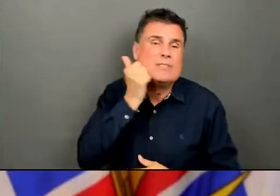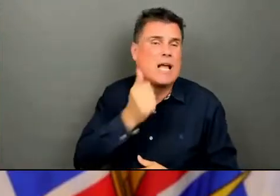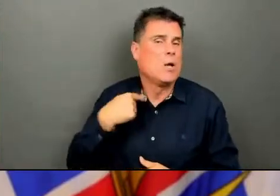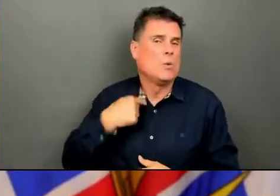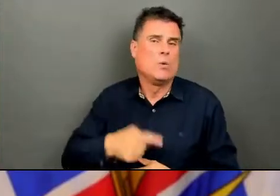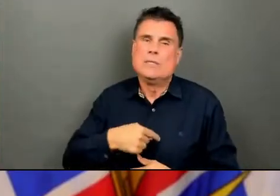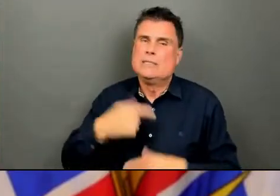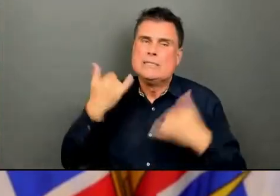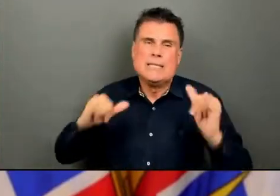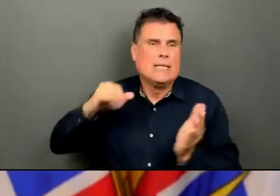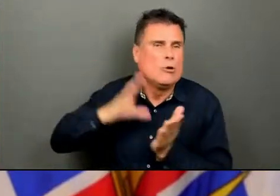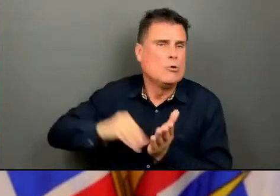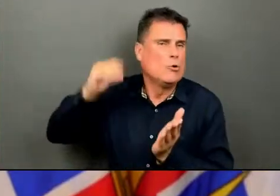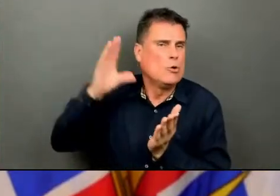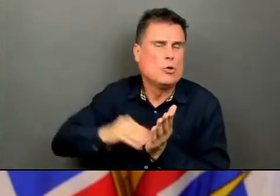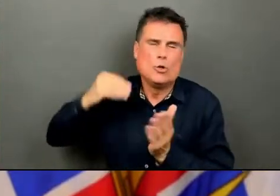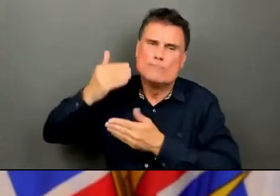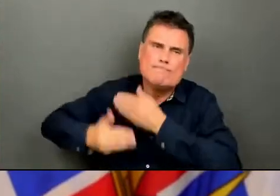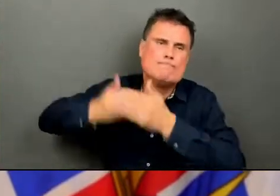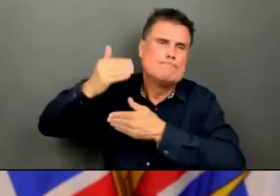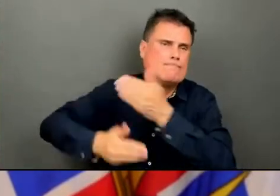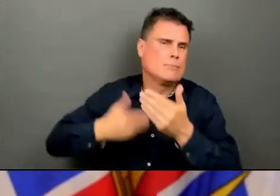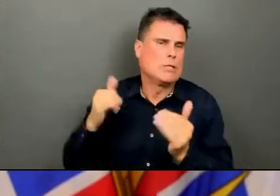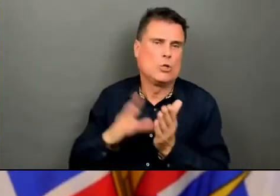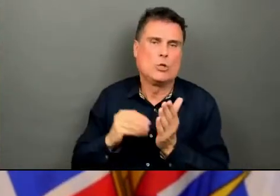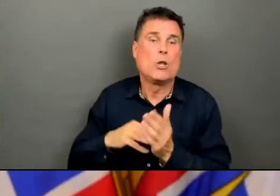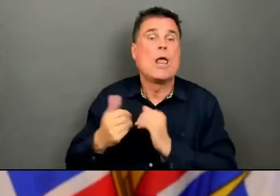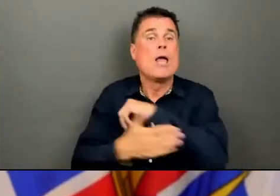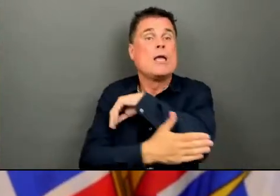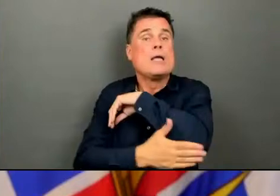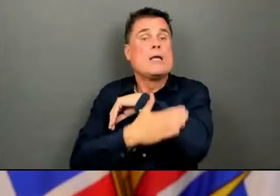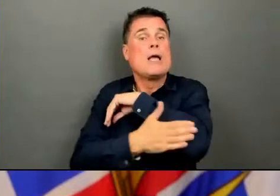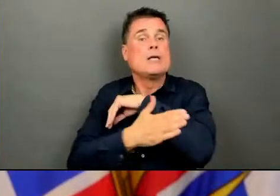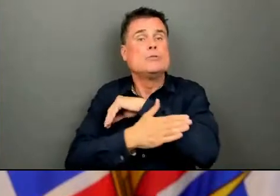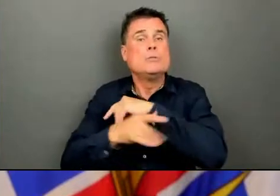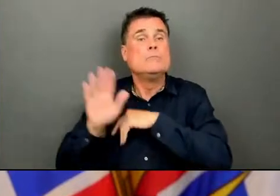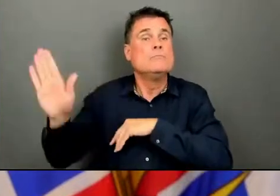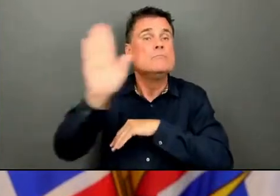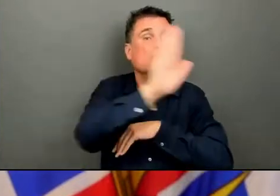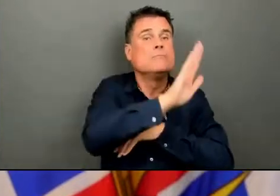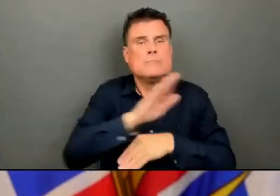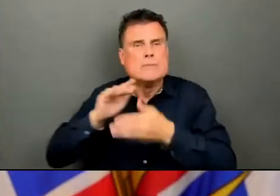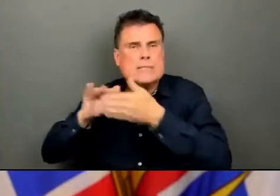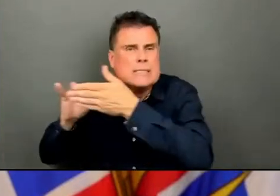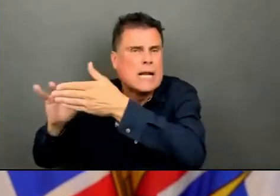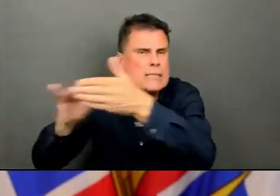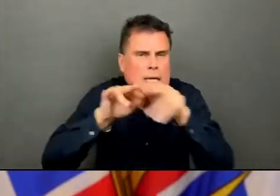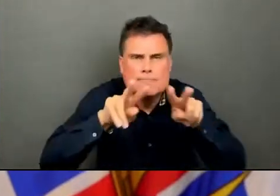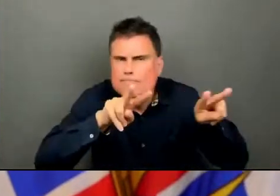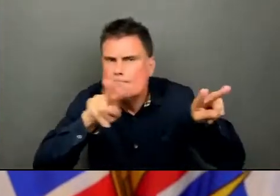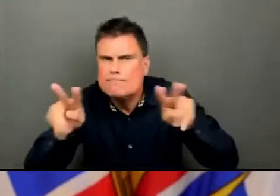use more of these vaccines around the world and as more studies are done to help us understand